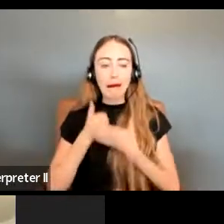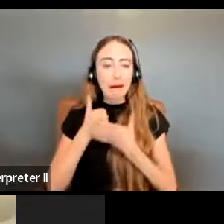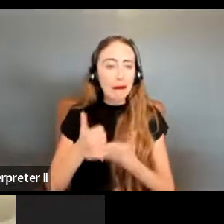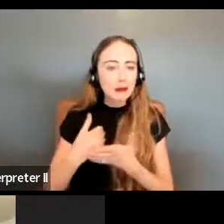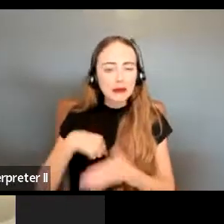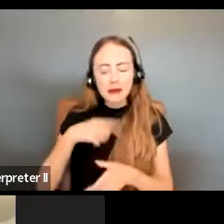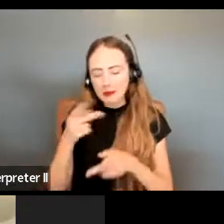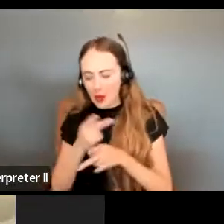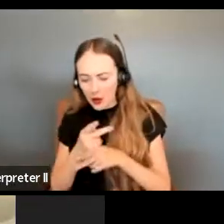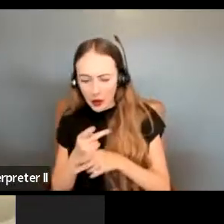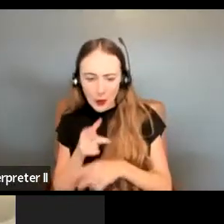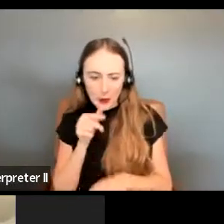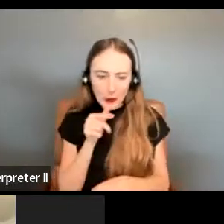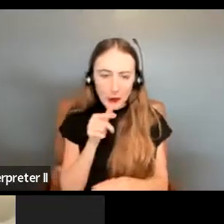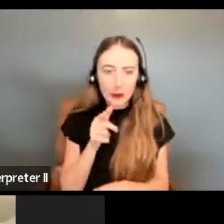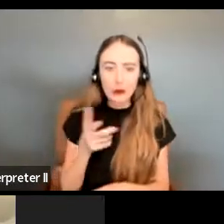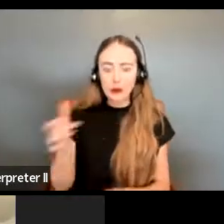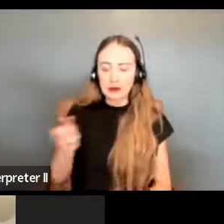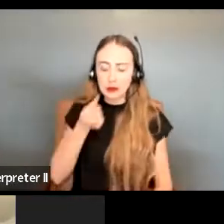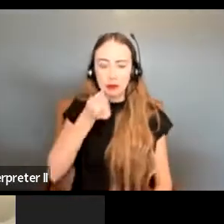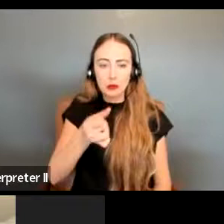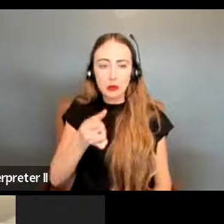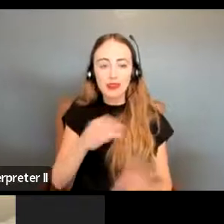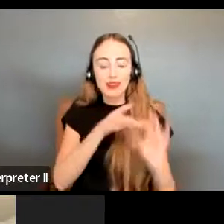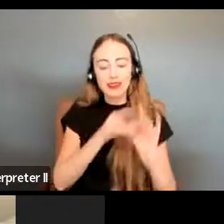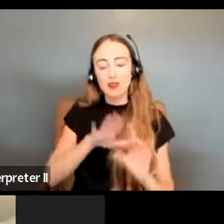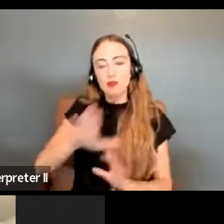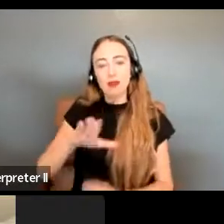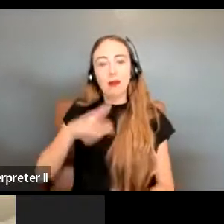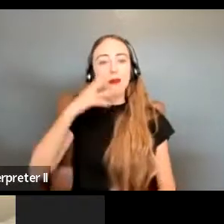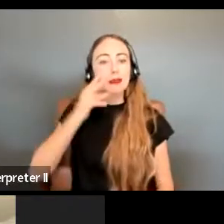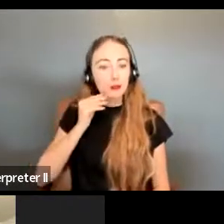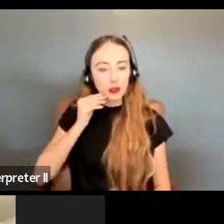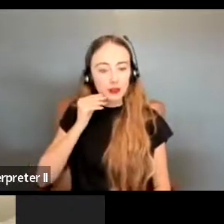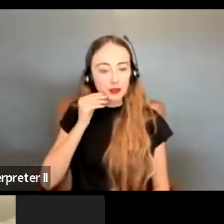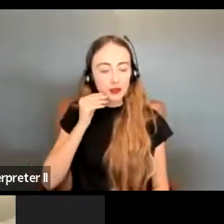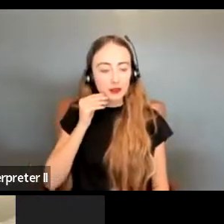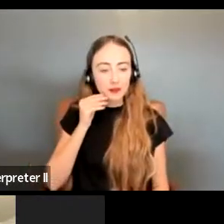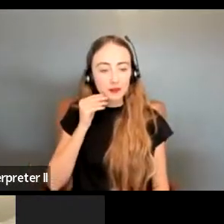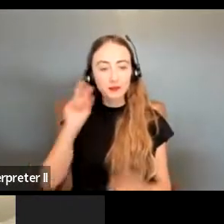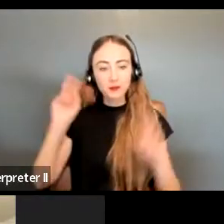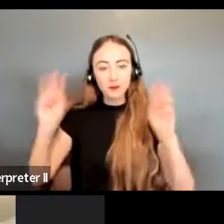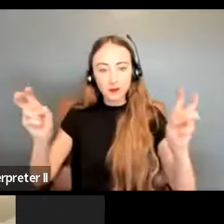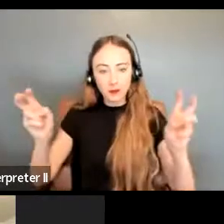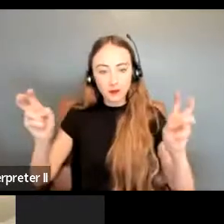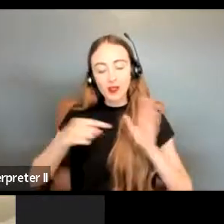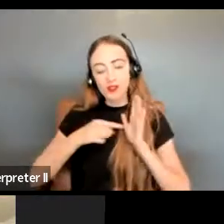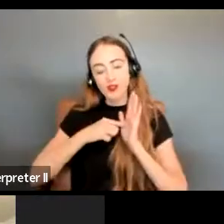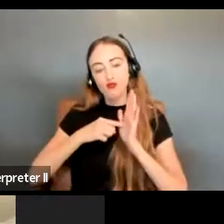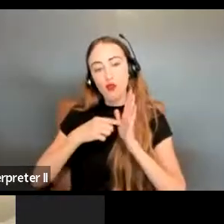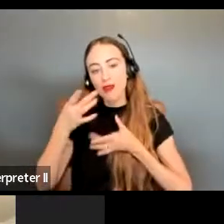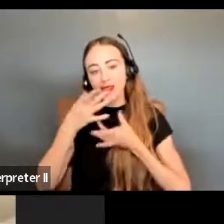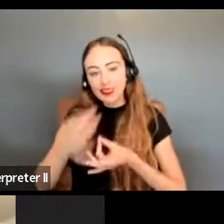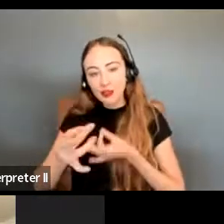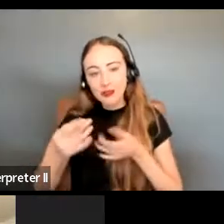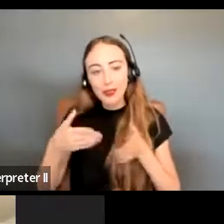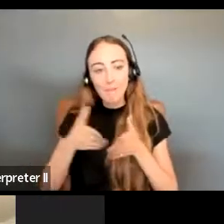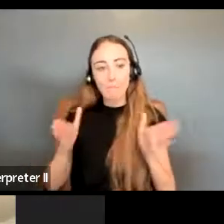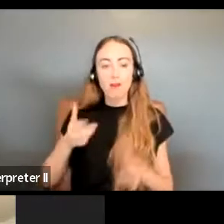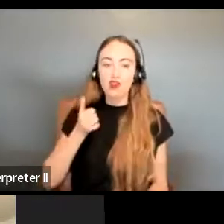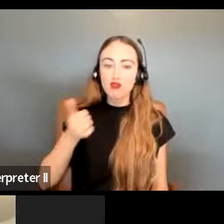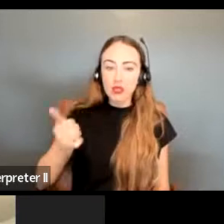find individuals for appointment based on relevant expertise, quote, demonstrated interest in public transportation